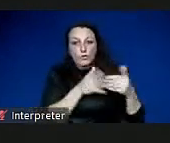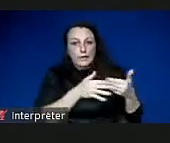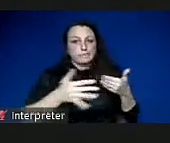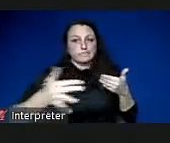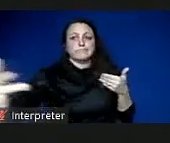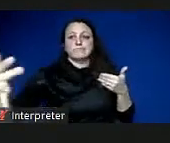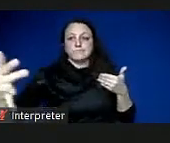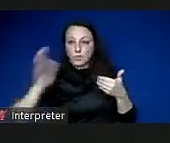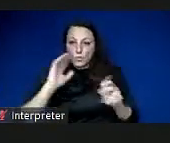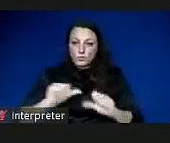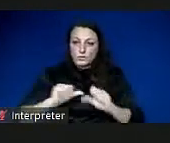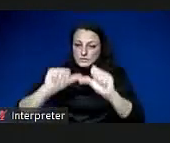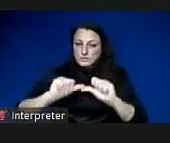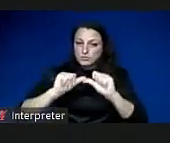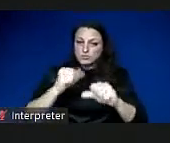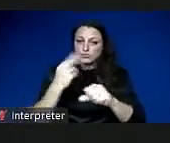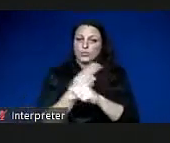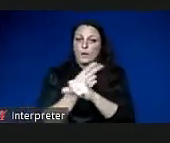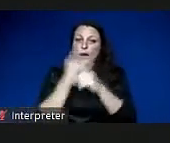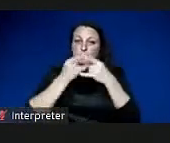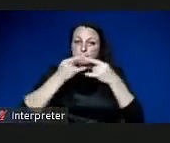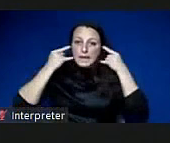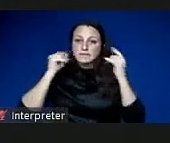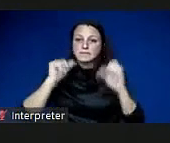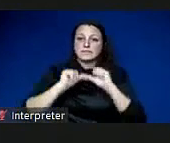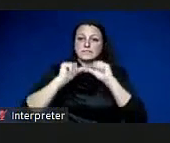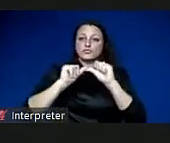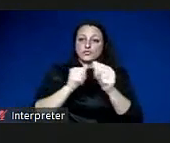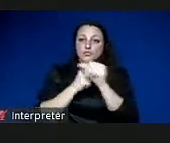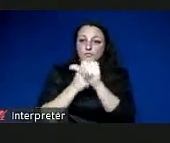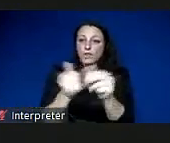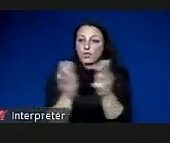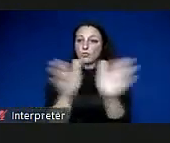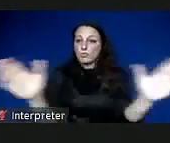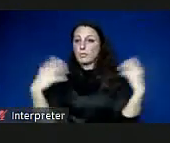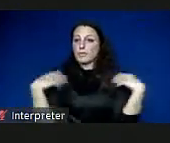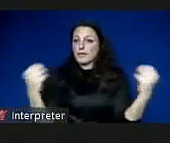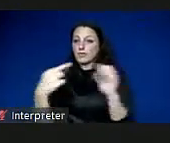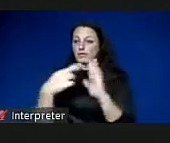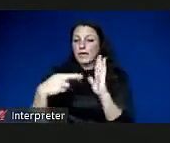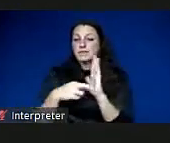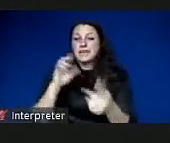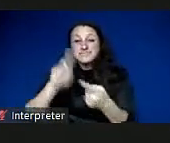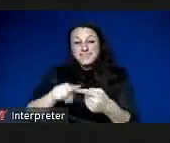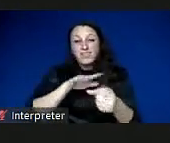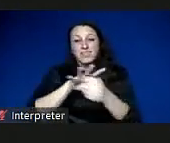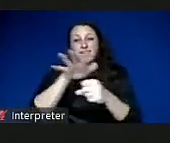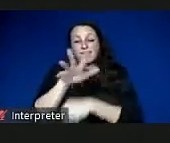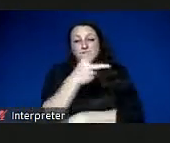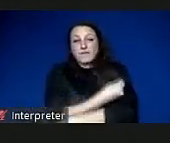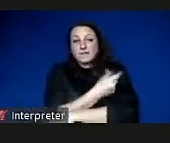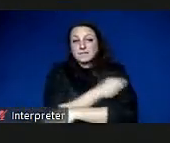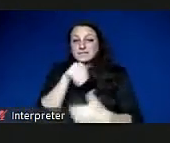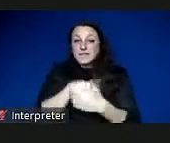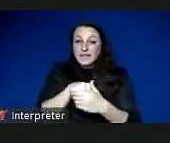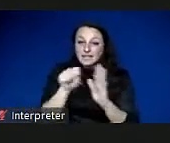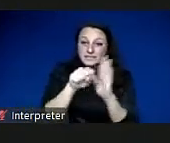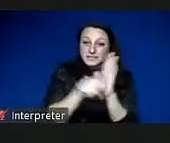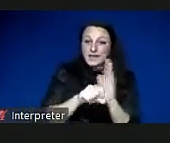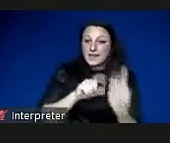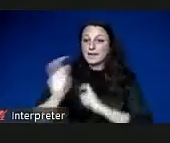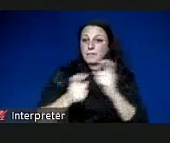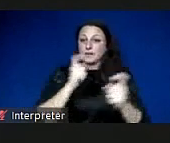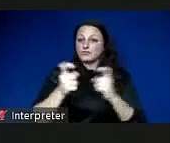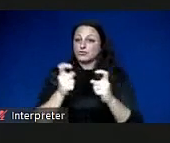continue to wear our masks, continue to follow this public health guidance until we have enough vaccines in state and administered to reevaluate